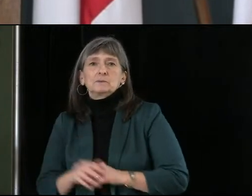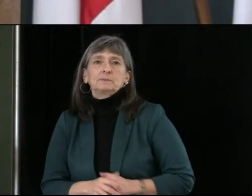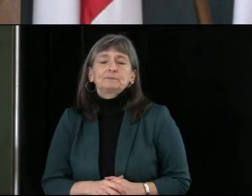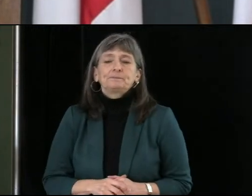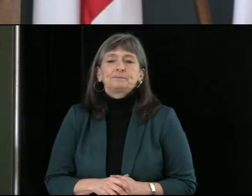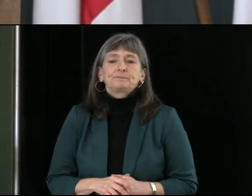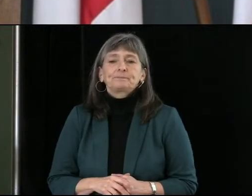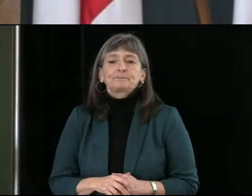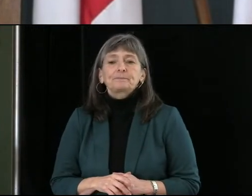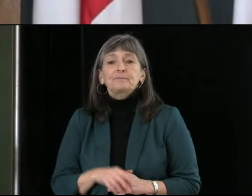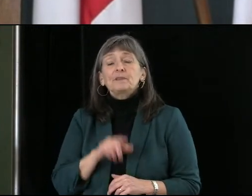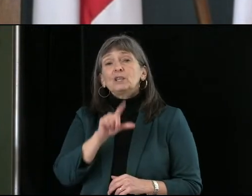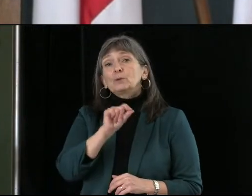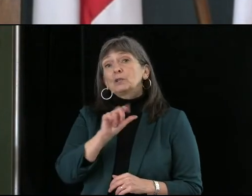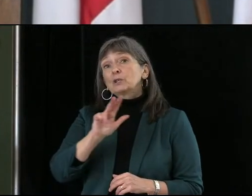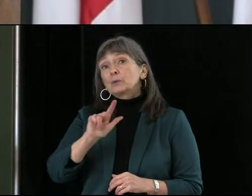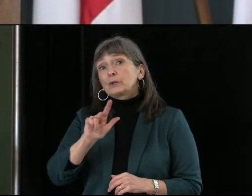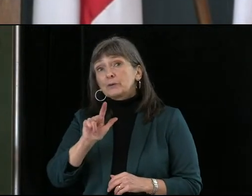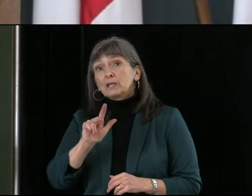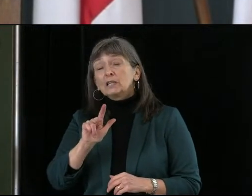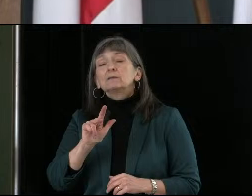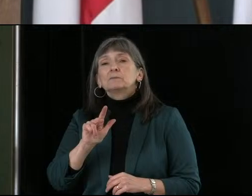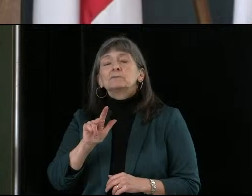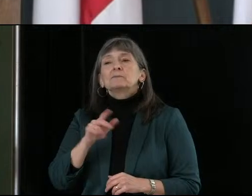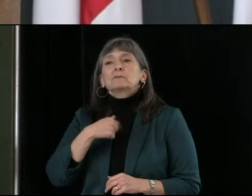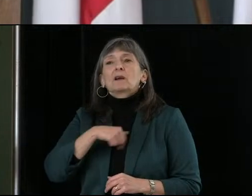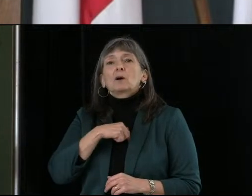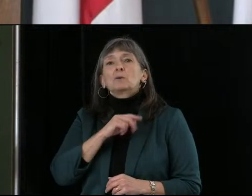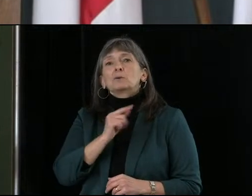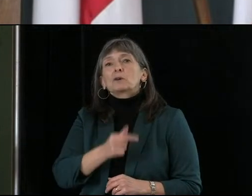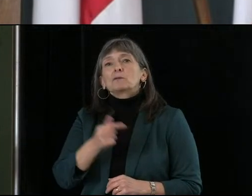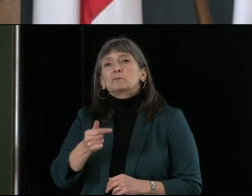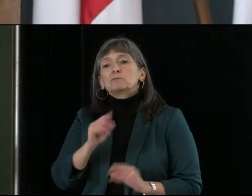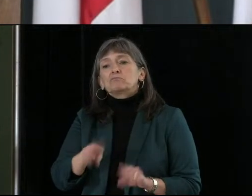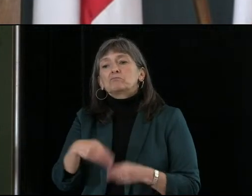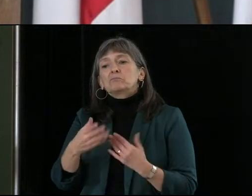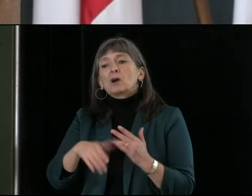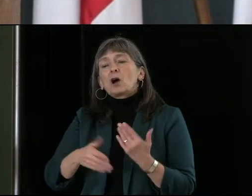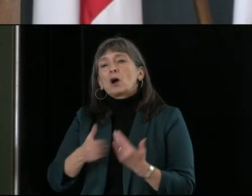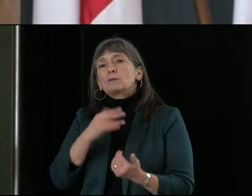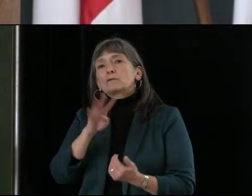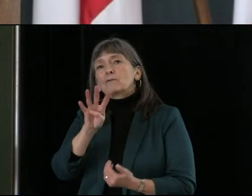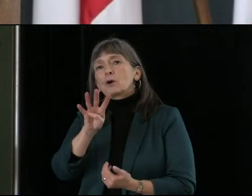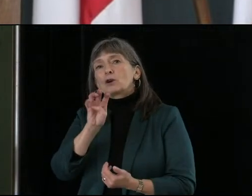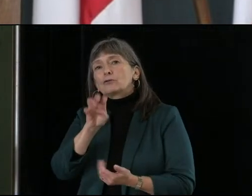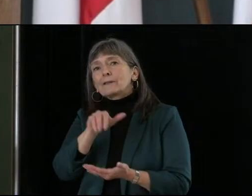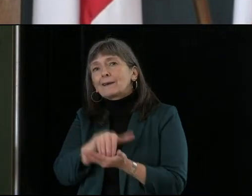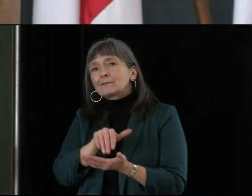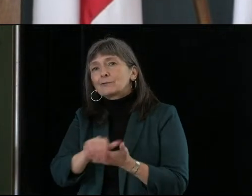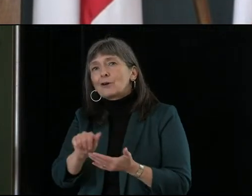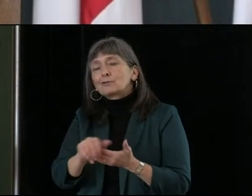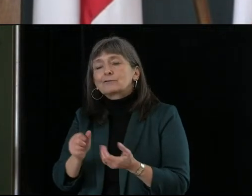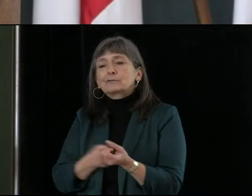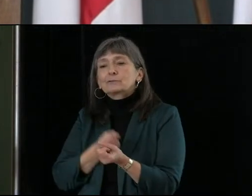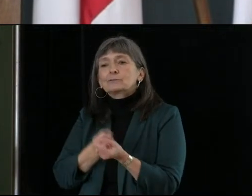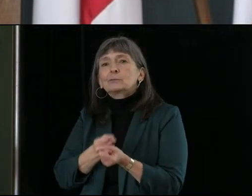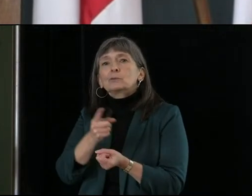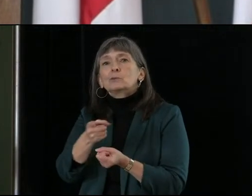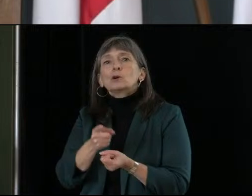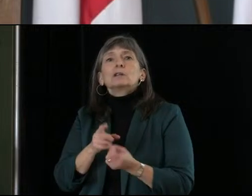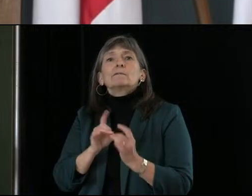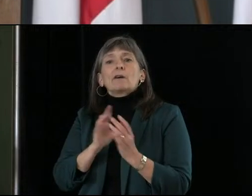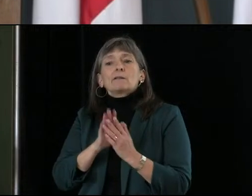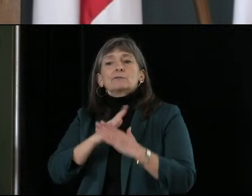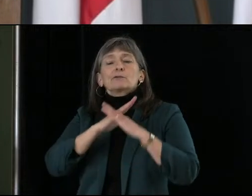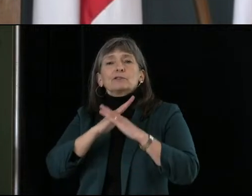Through Budget 2023, our government provided nearly $400,000 to support Indigenous-led violence prevention